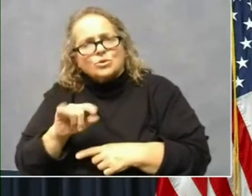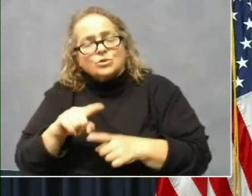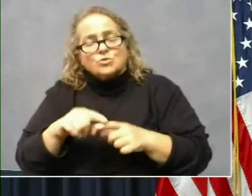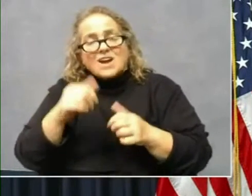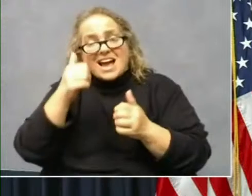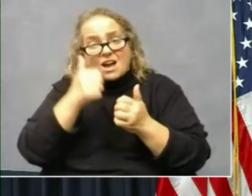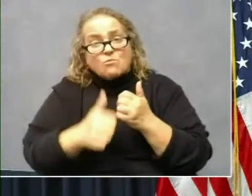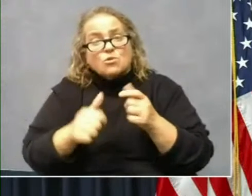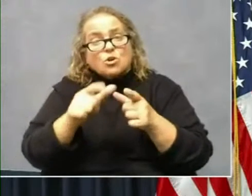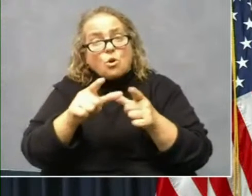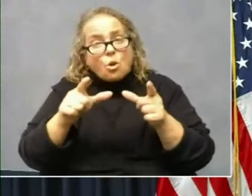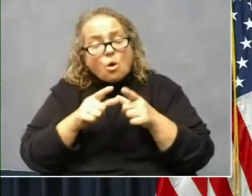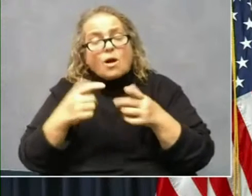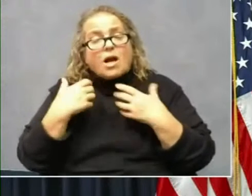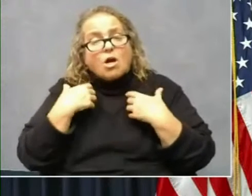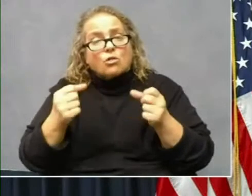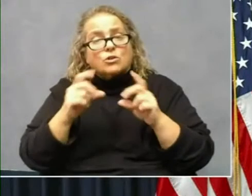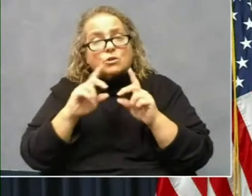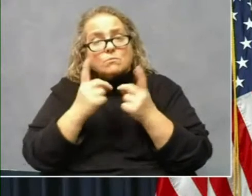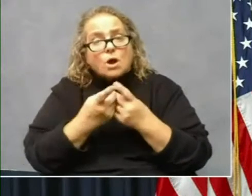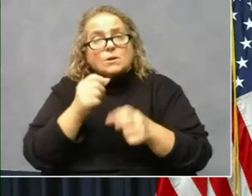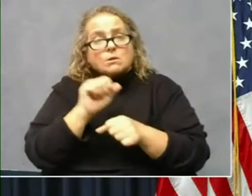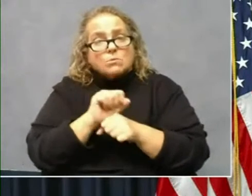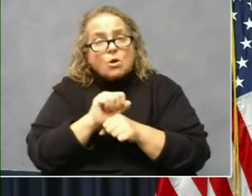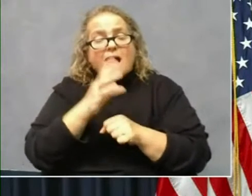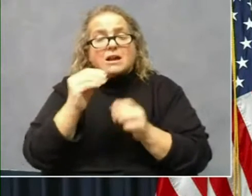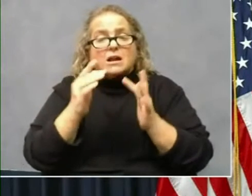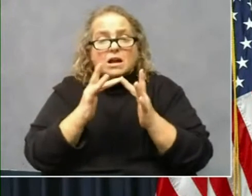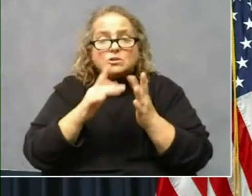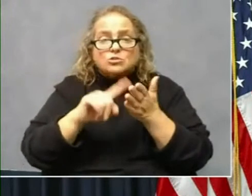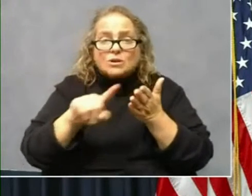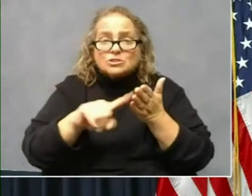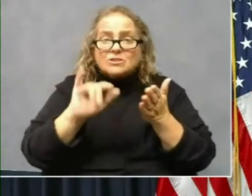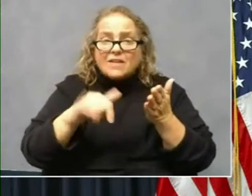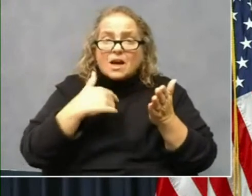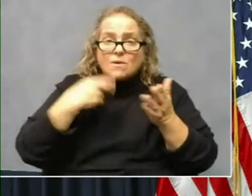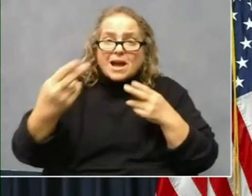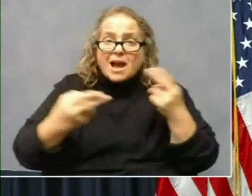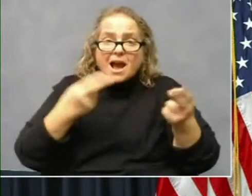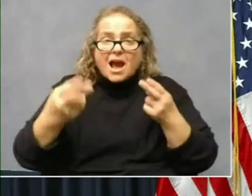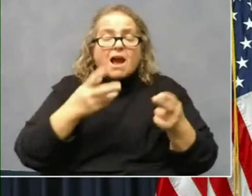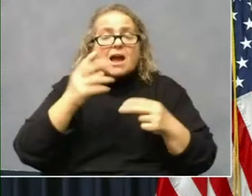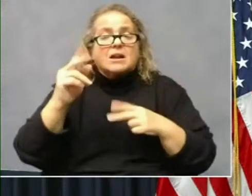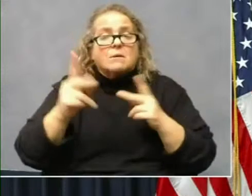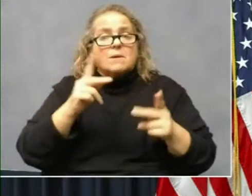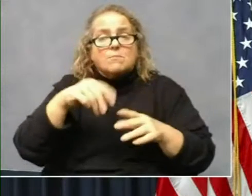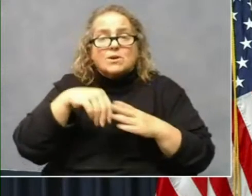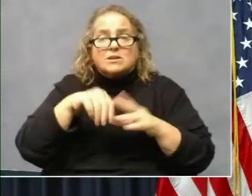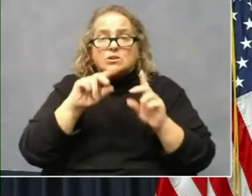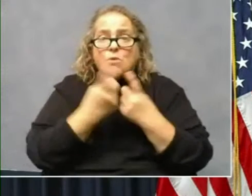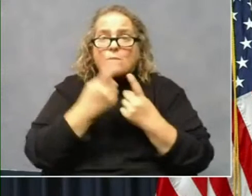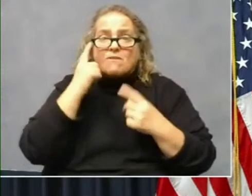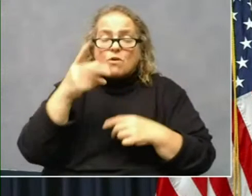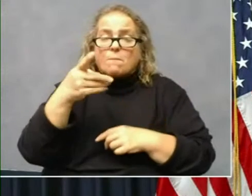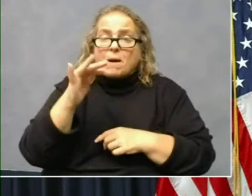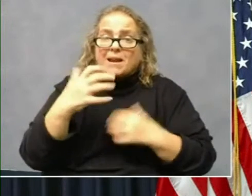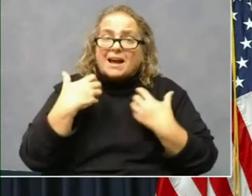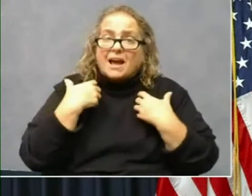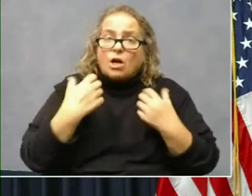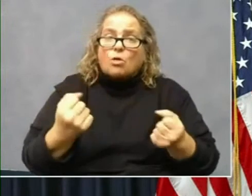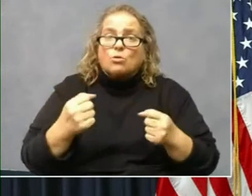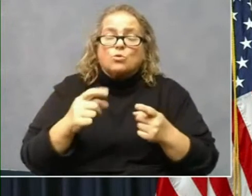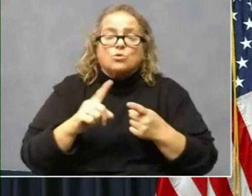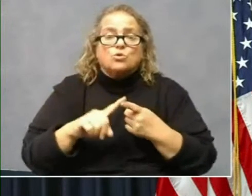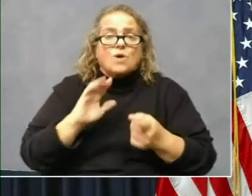employee, to the contact tracers we hired, to those in the Department for Public Health, to our